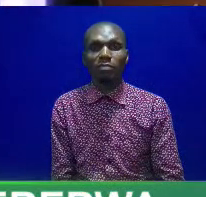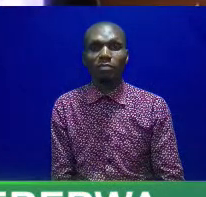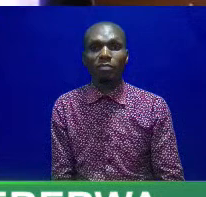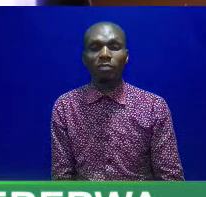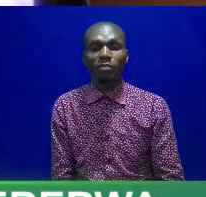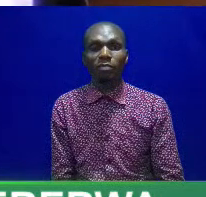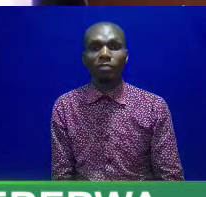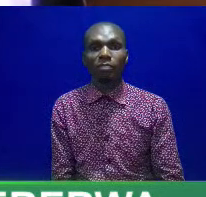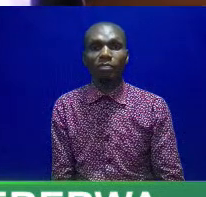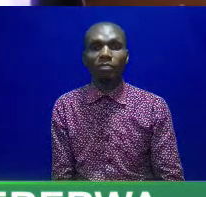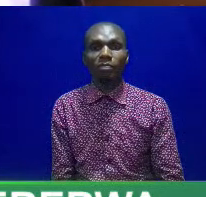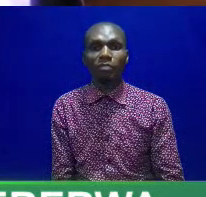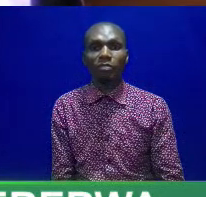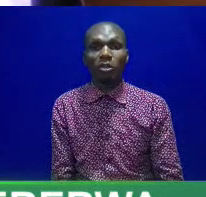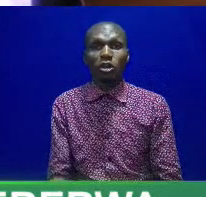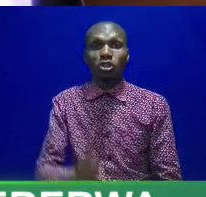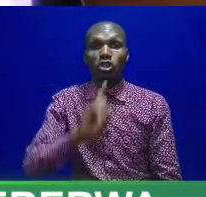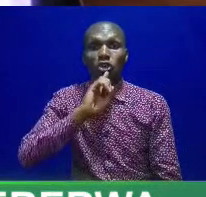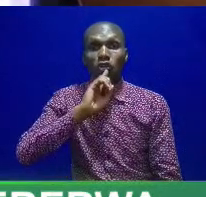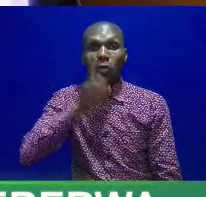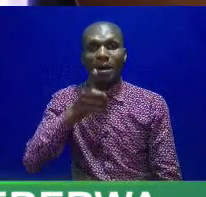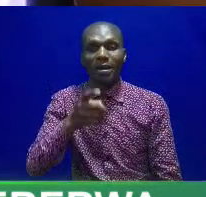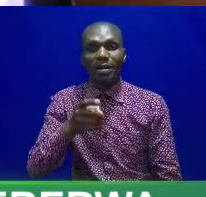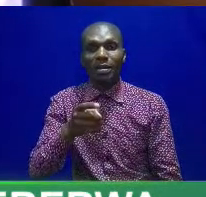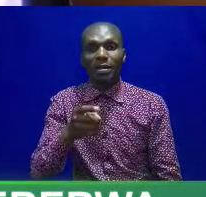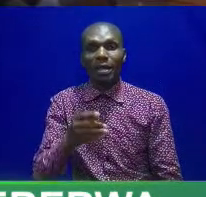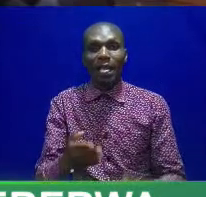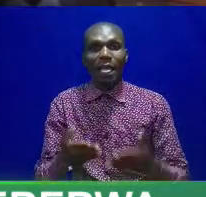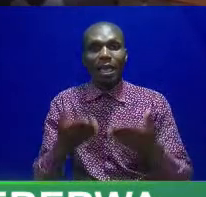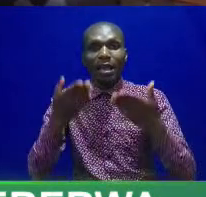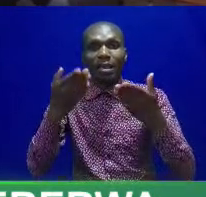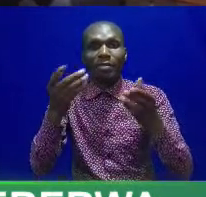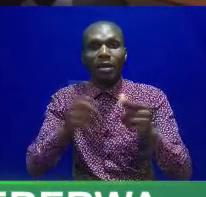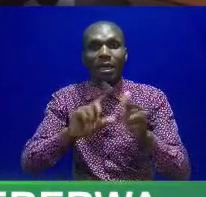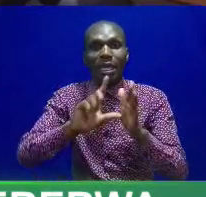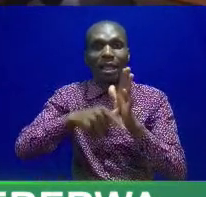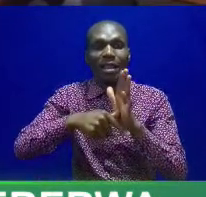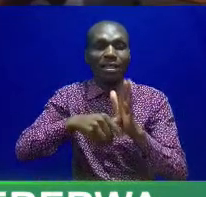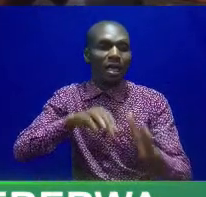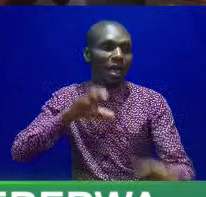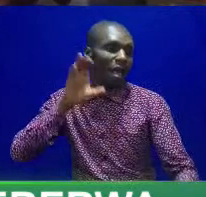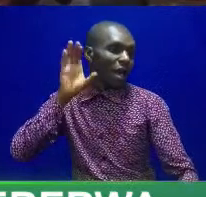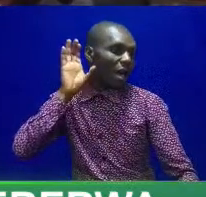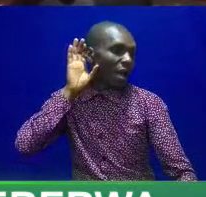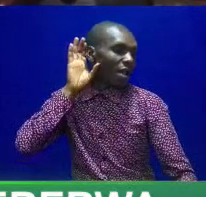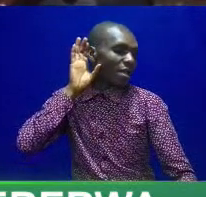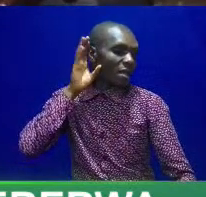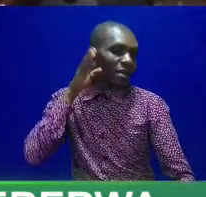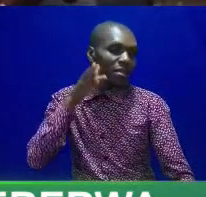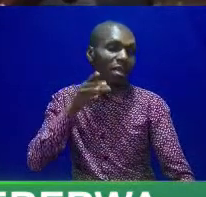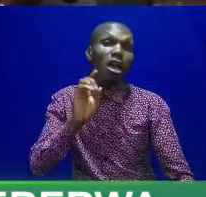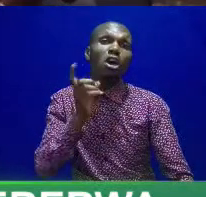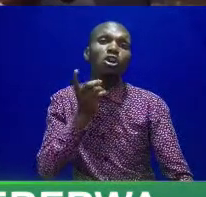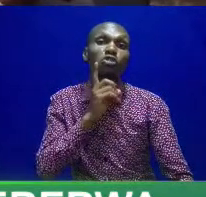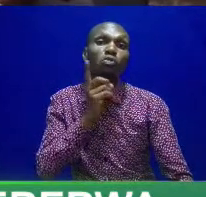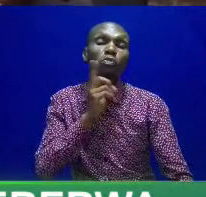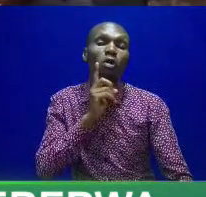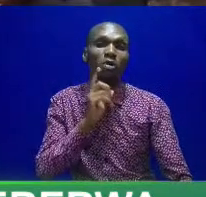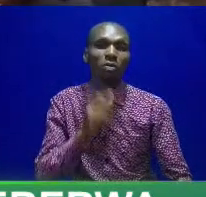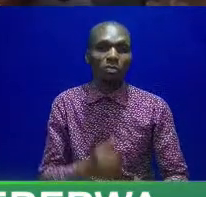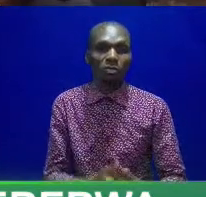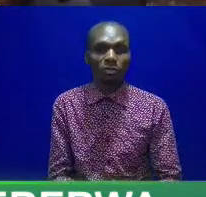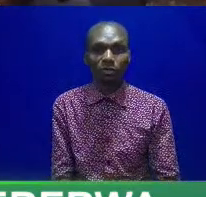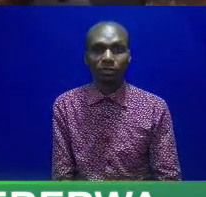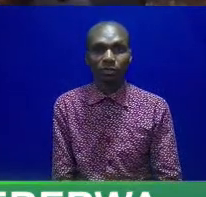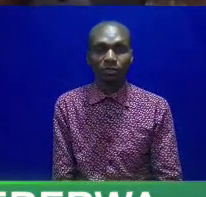Bona nigo ogochikwa kwa ruegwa aseki nekio kera chiko tegerero alio mwailio litukoria ankyo. Frida Kerubo,